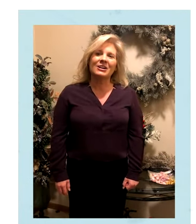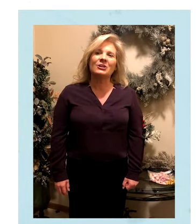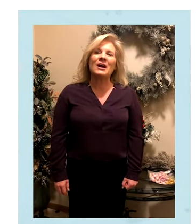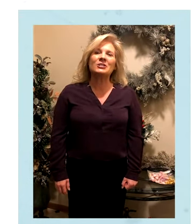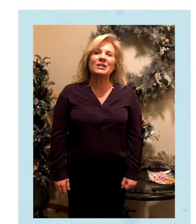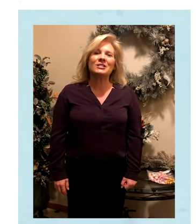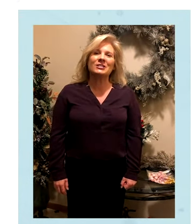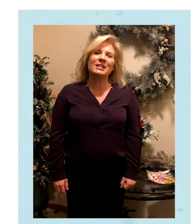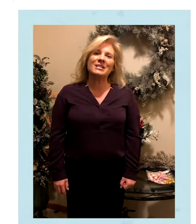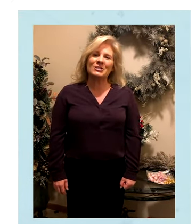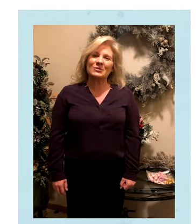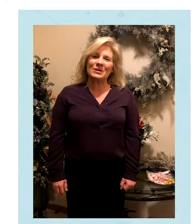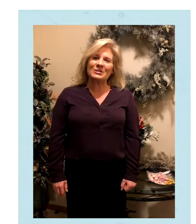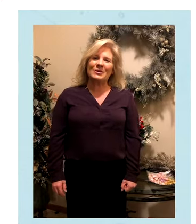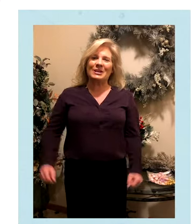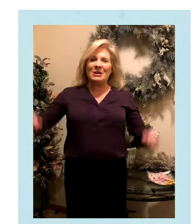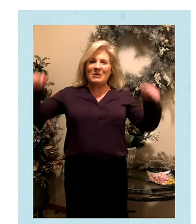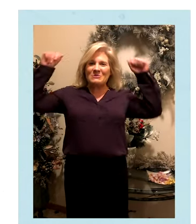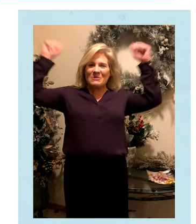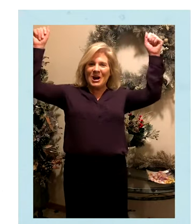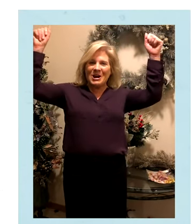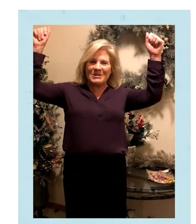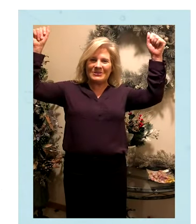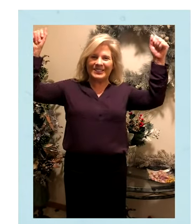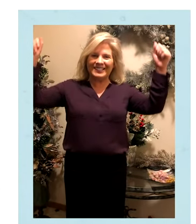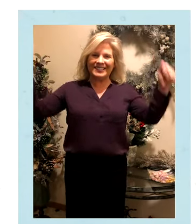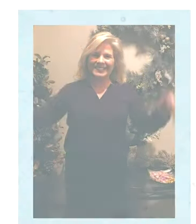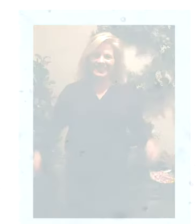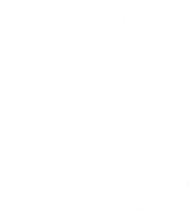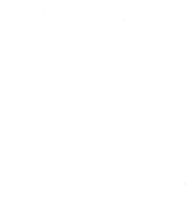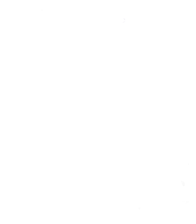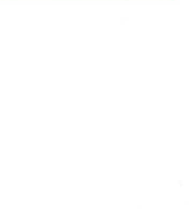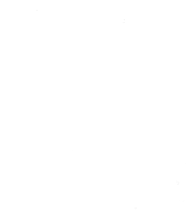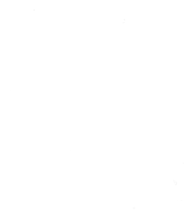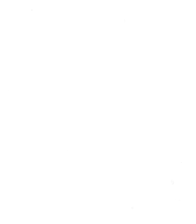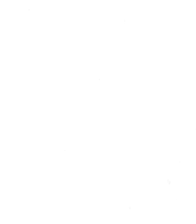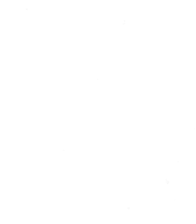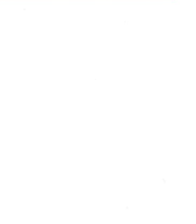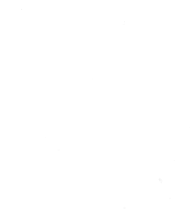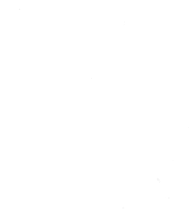success. Congratulations, class of 2020. Woo!